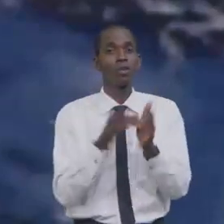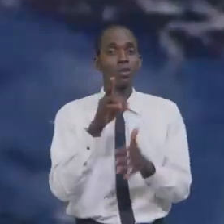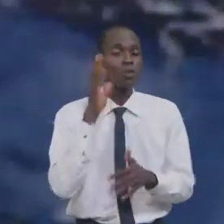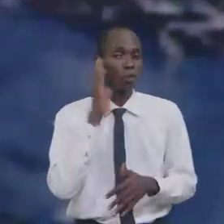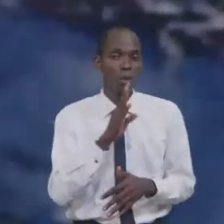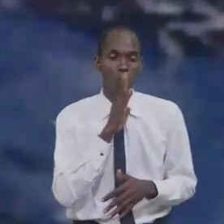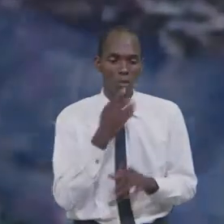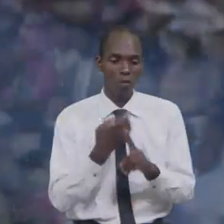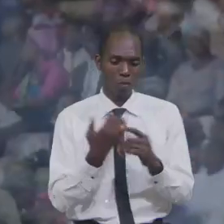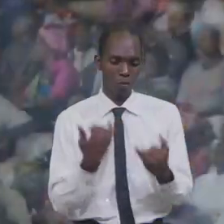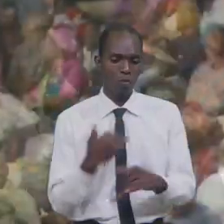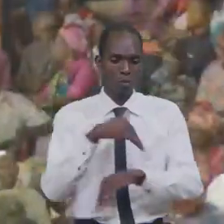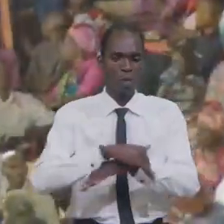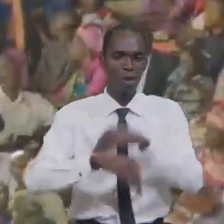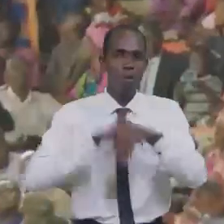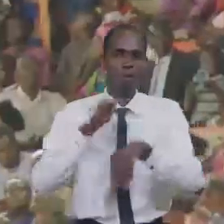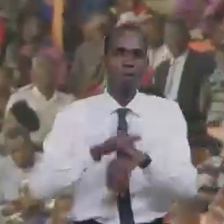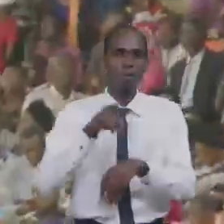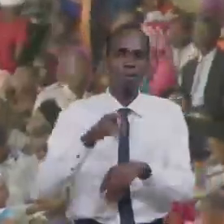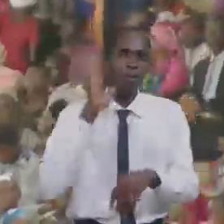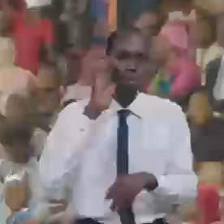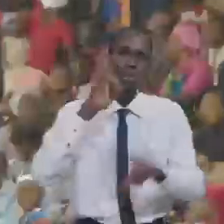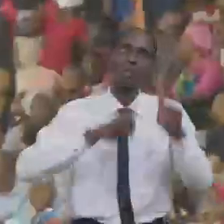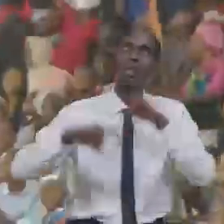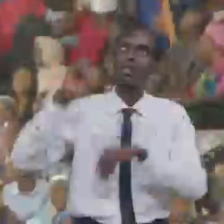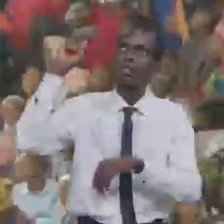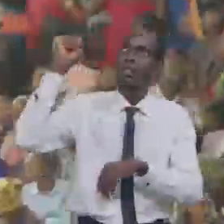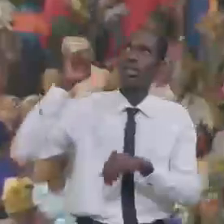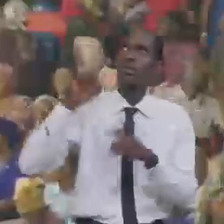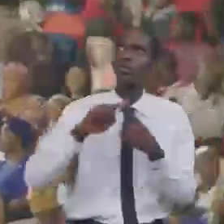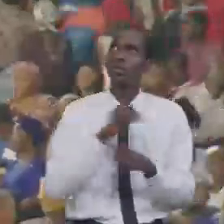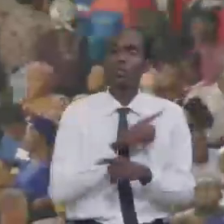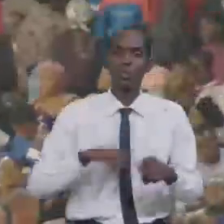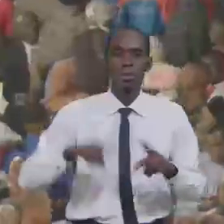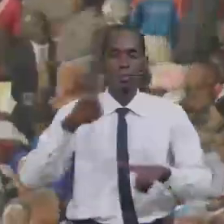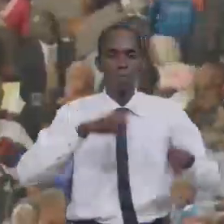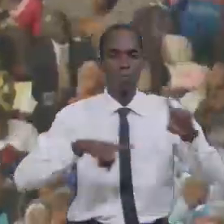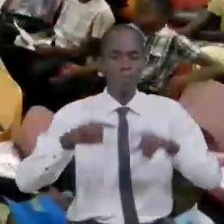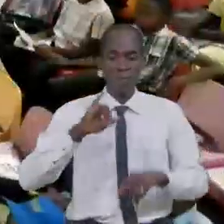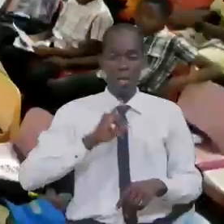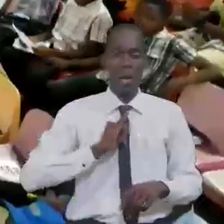tonight, you'll say yes to God. Yes. I say yes to God.